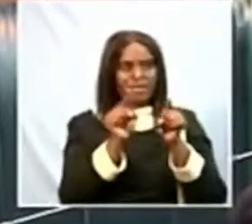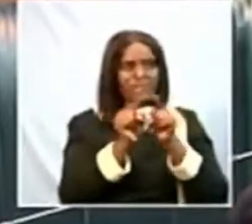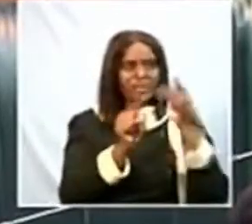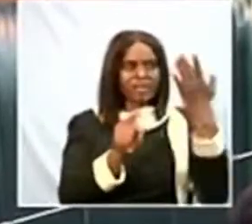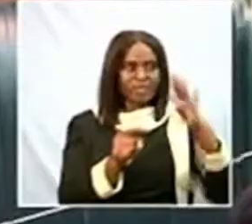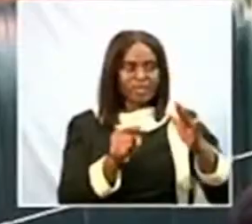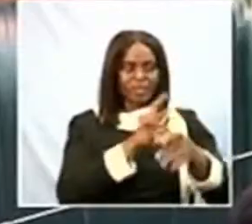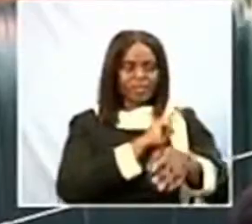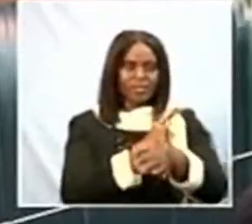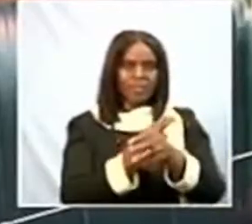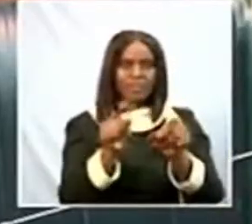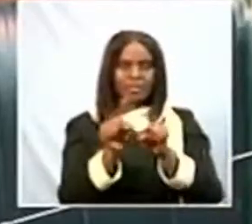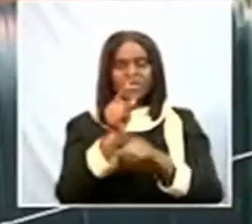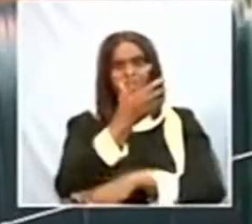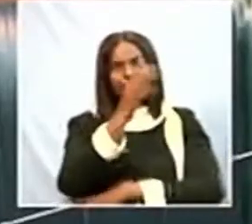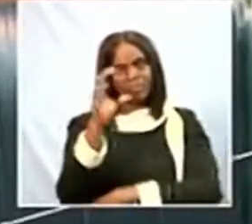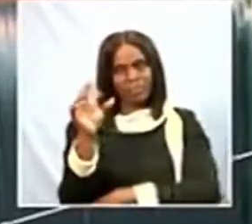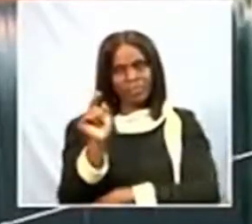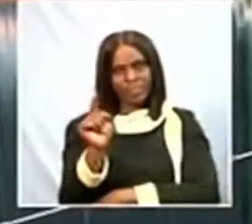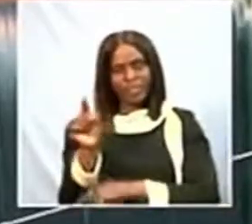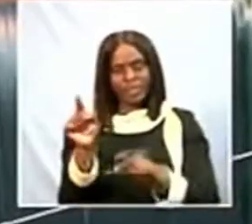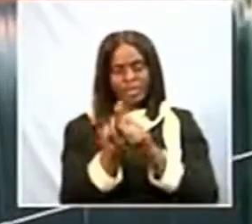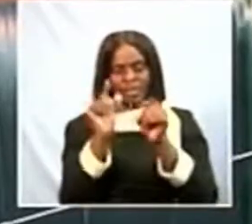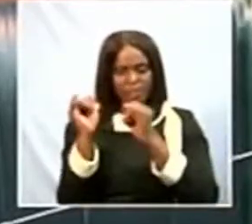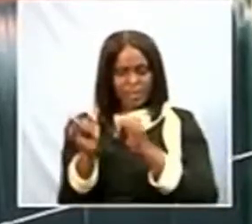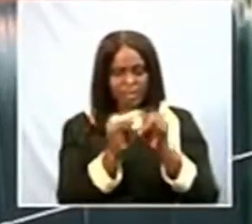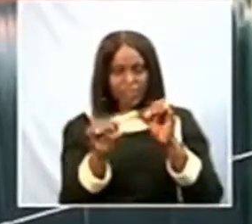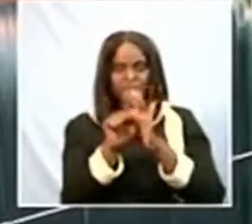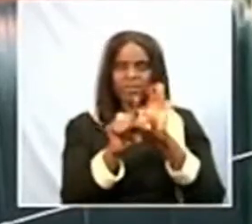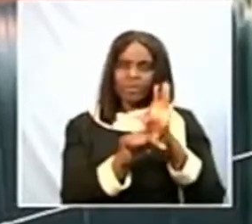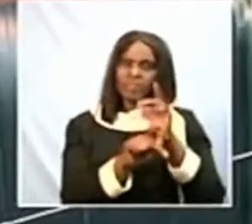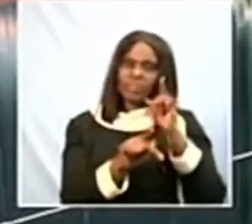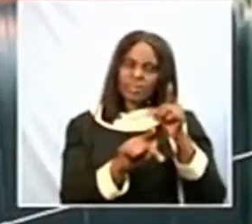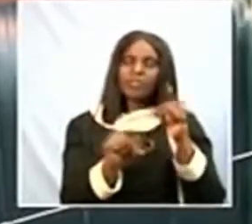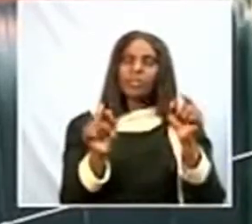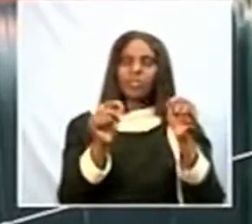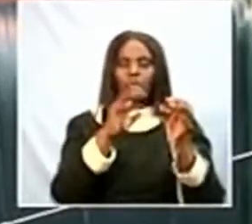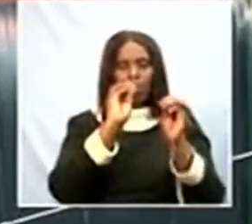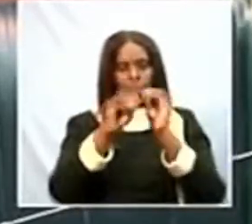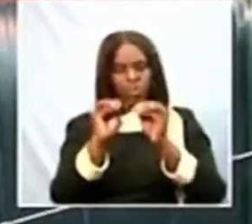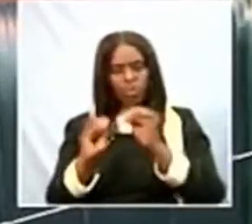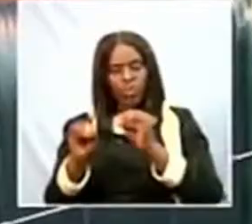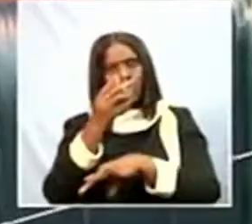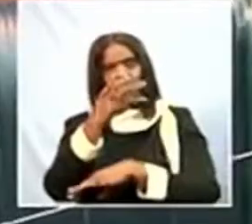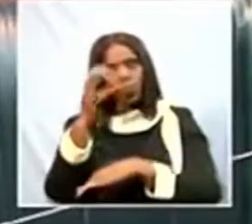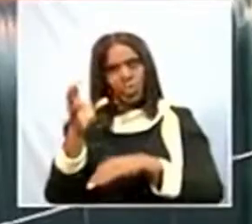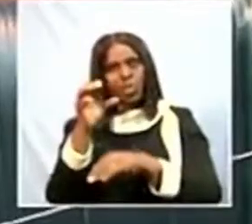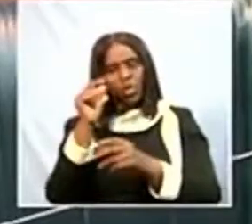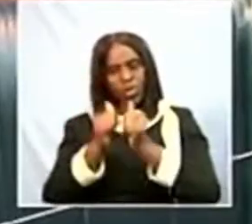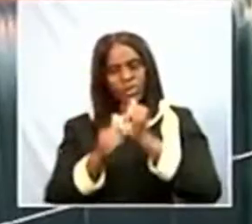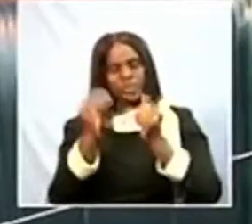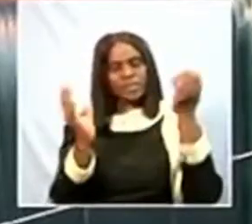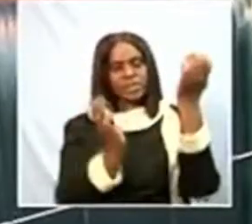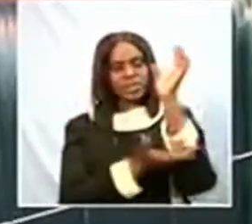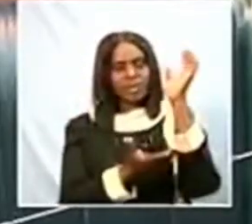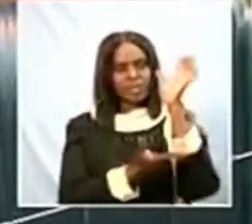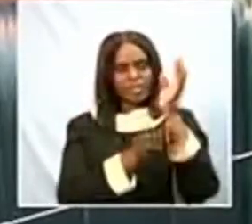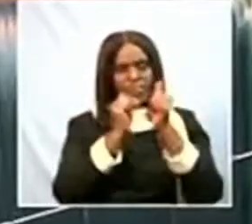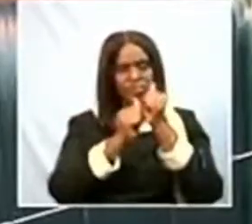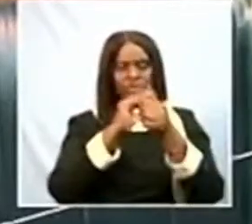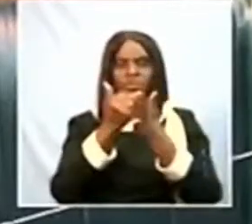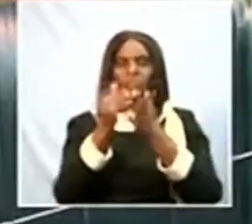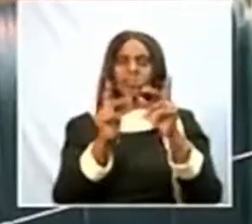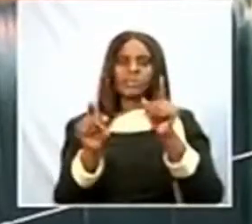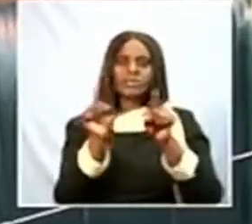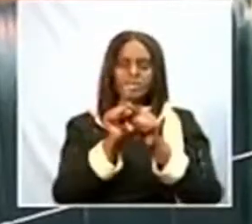resources, such as forests, thereby implementing policies of replacing trees for each and every tree that is cut. But it's because of our general